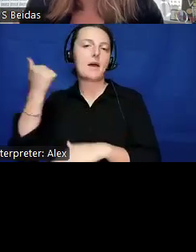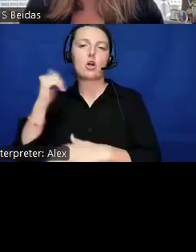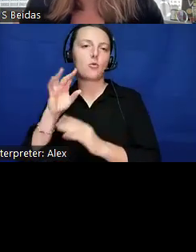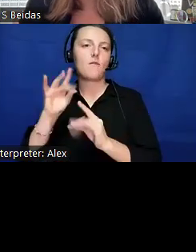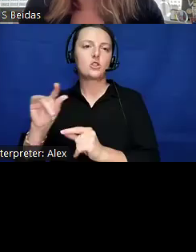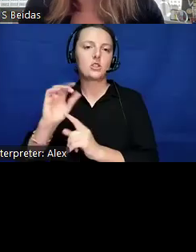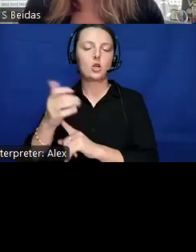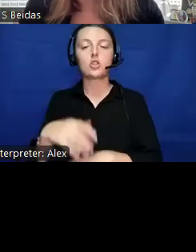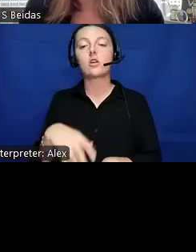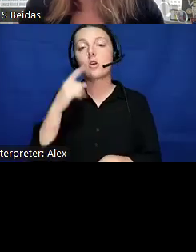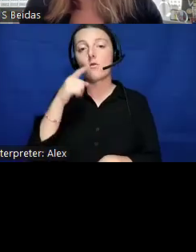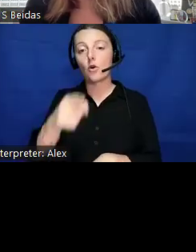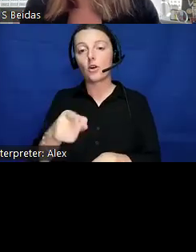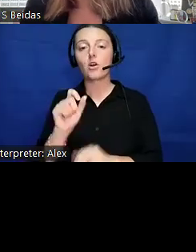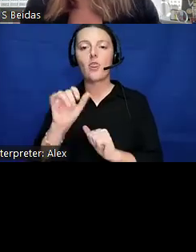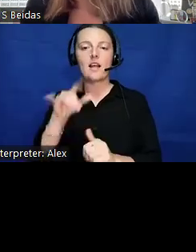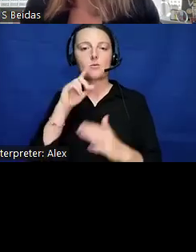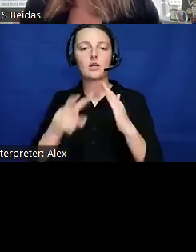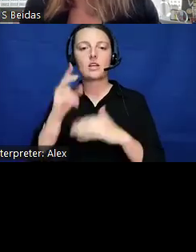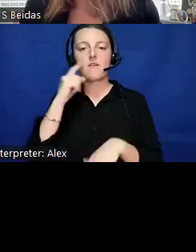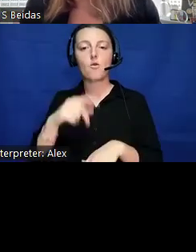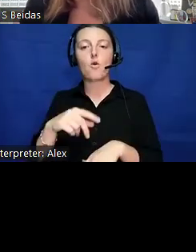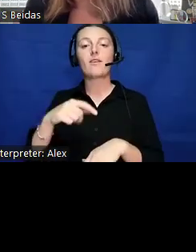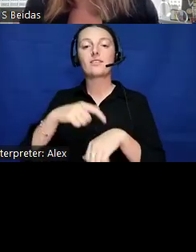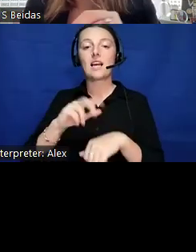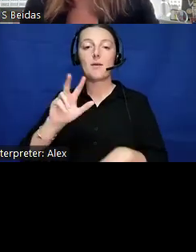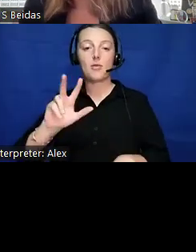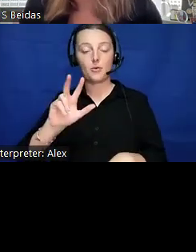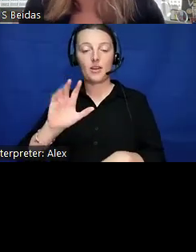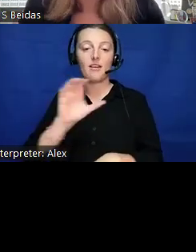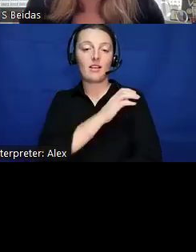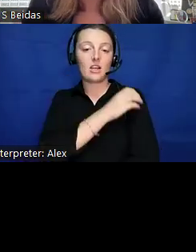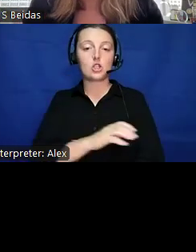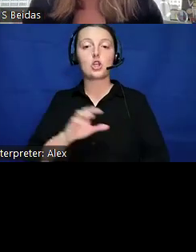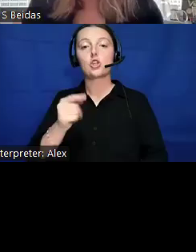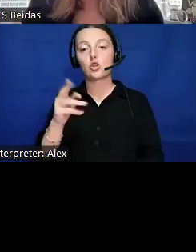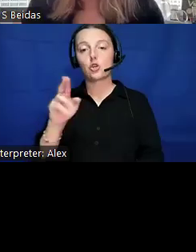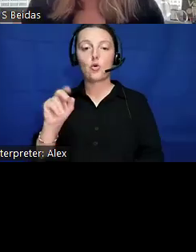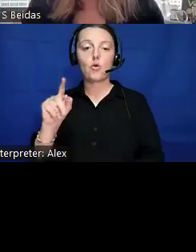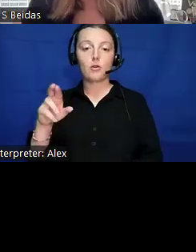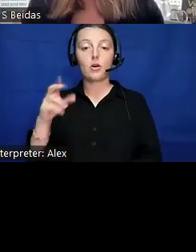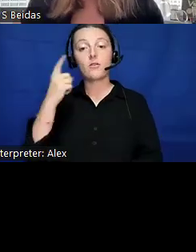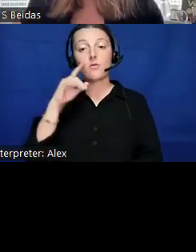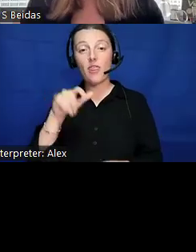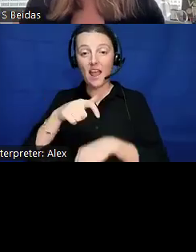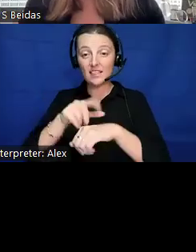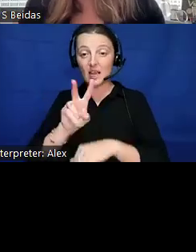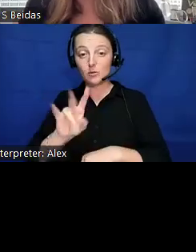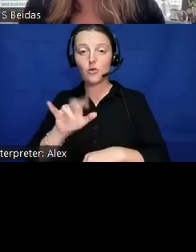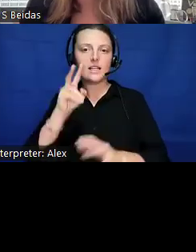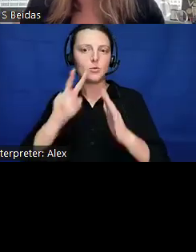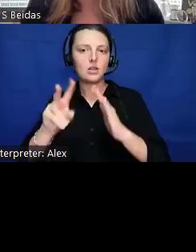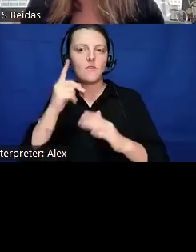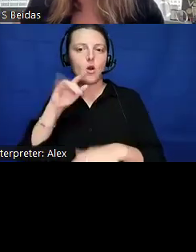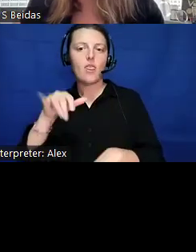that's predictive of time 3 clinician turnover. So at time 2, that proficiency culture is predictive of time 3 clinician turnover, where you